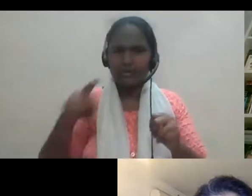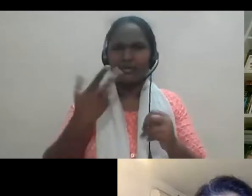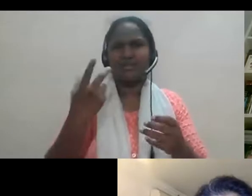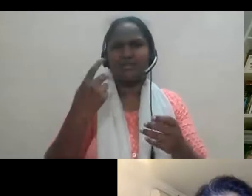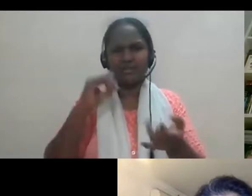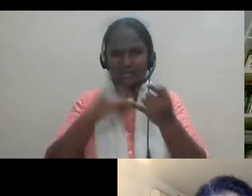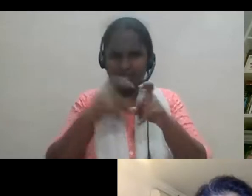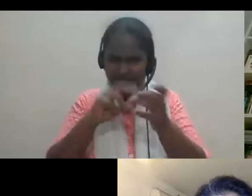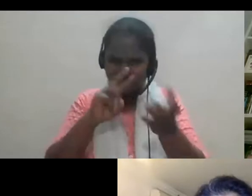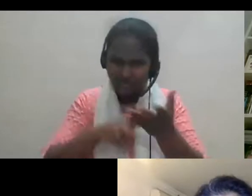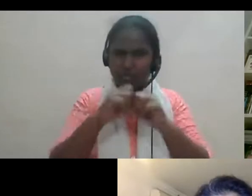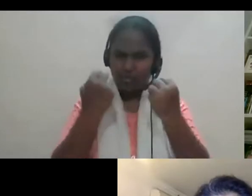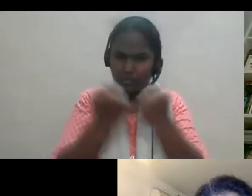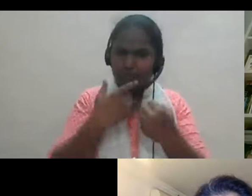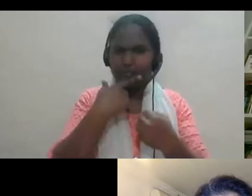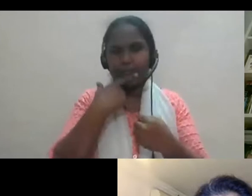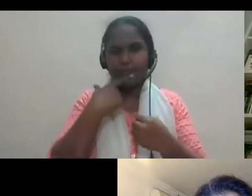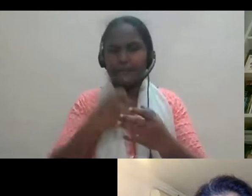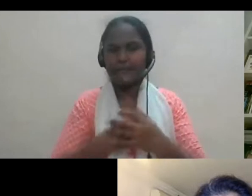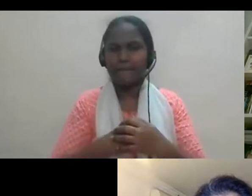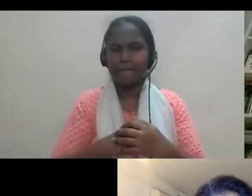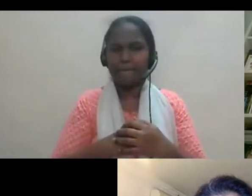as an organization that